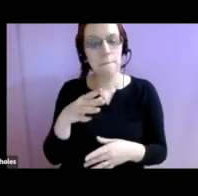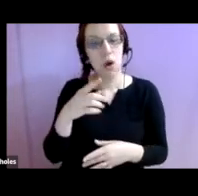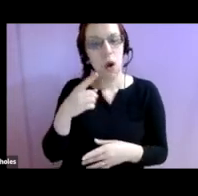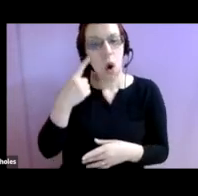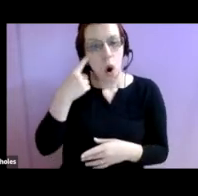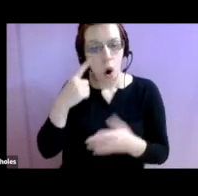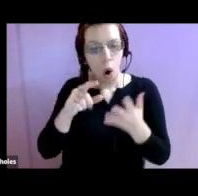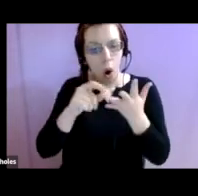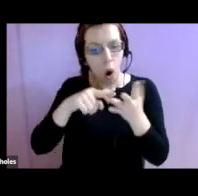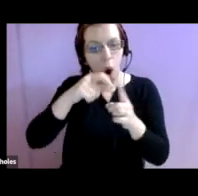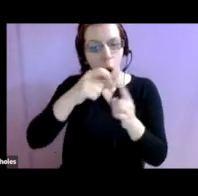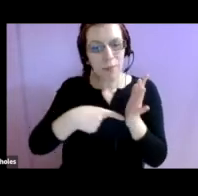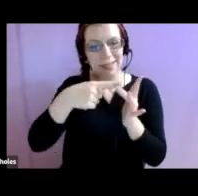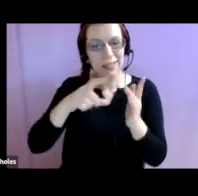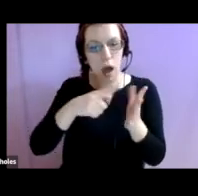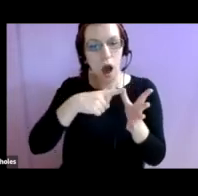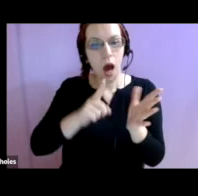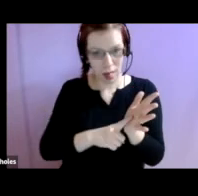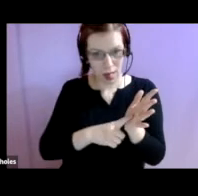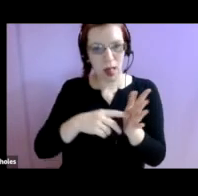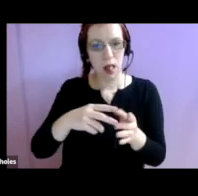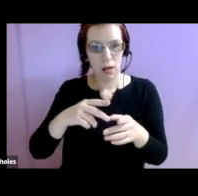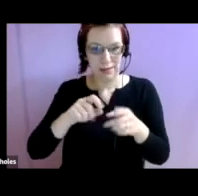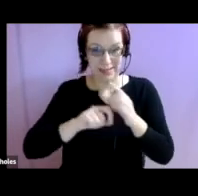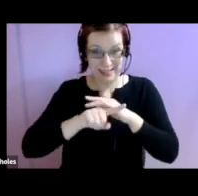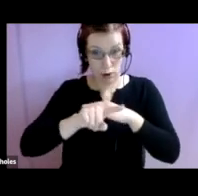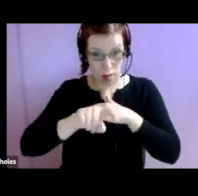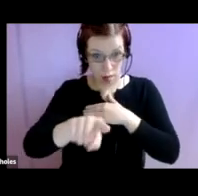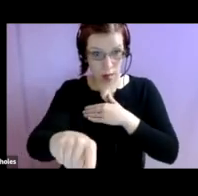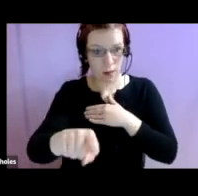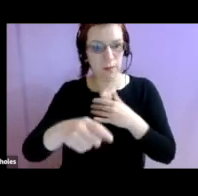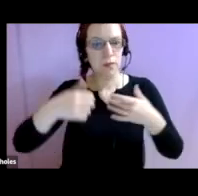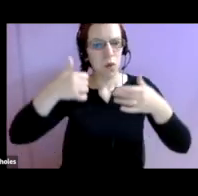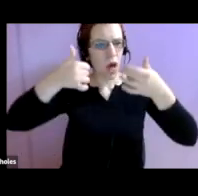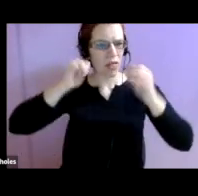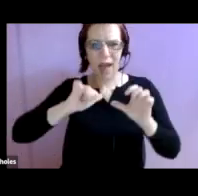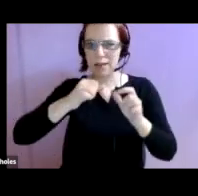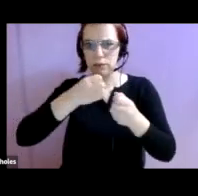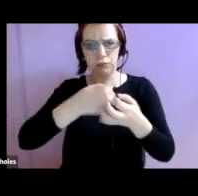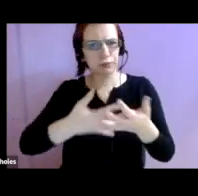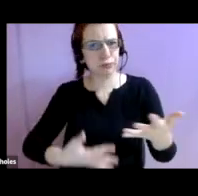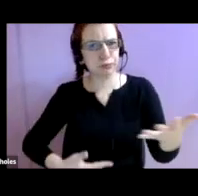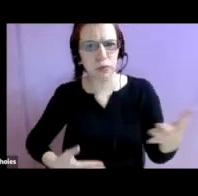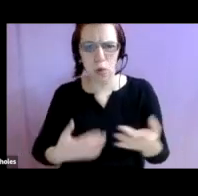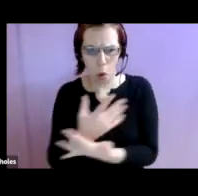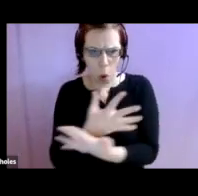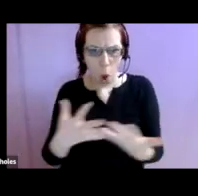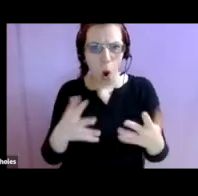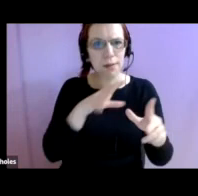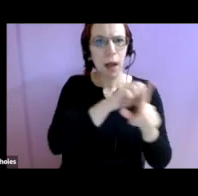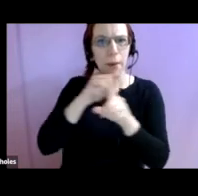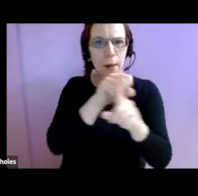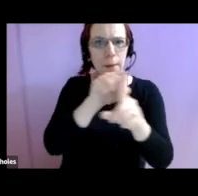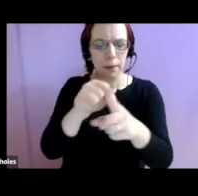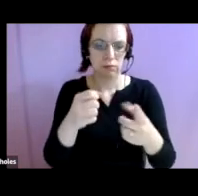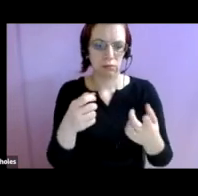what we call a kilonova, and then a whole series of detections of